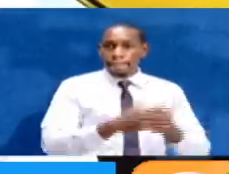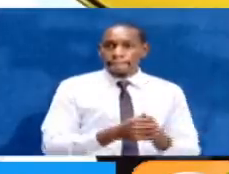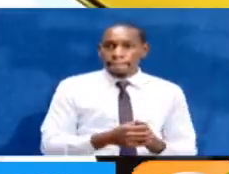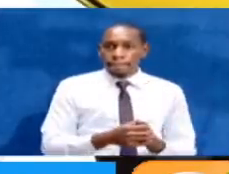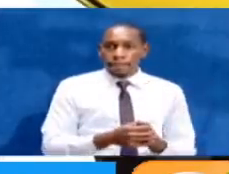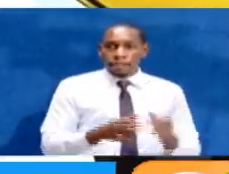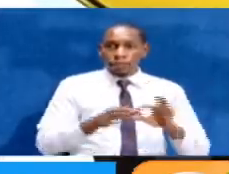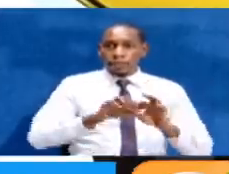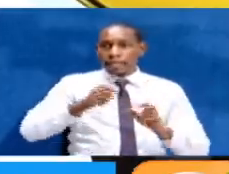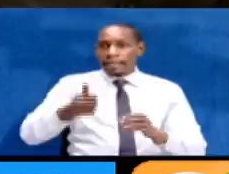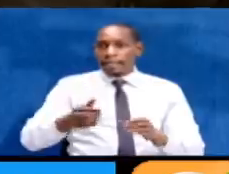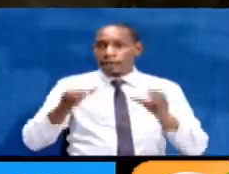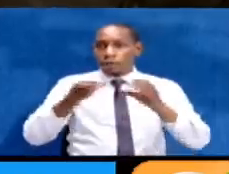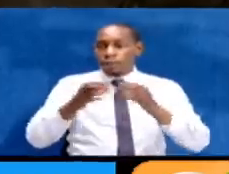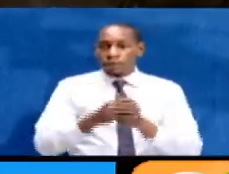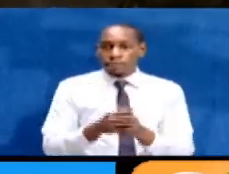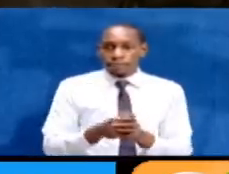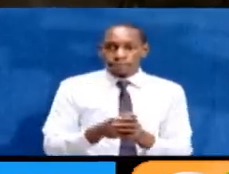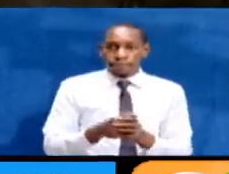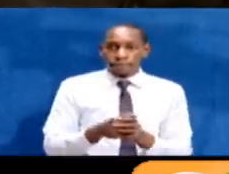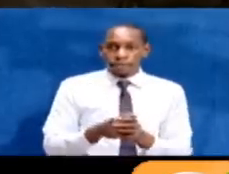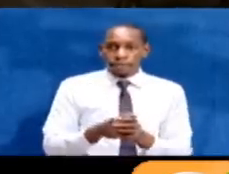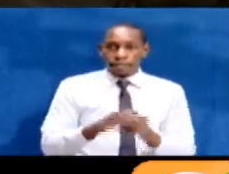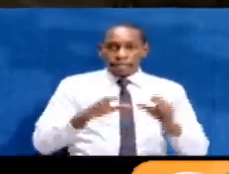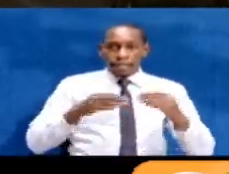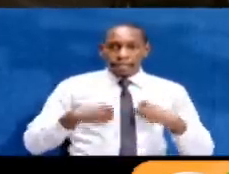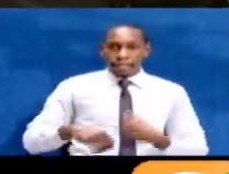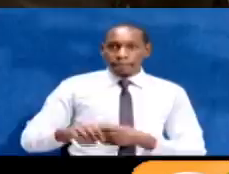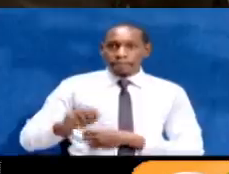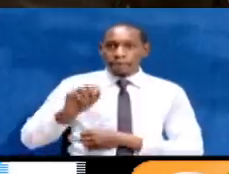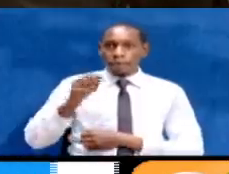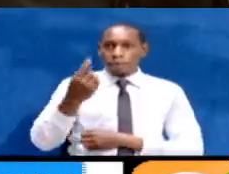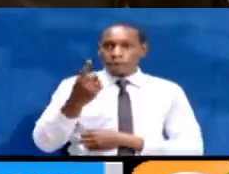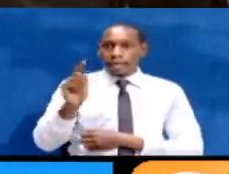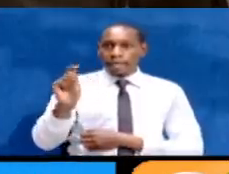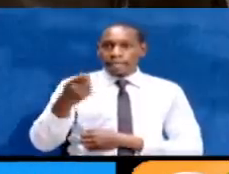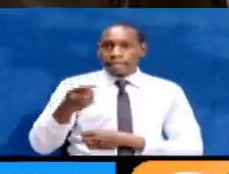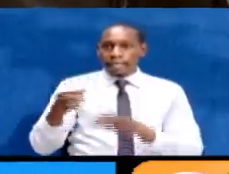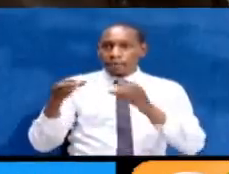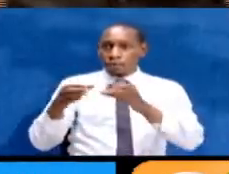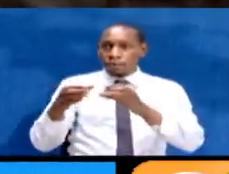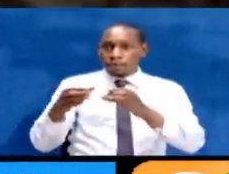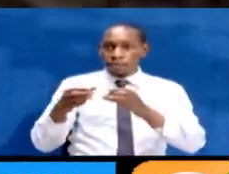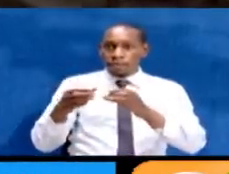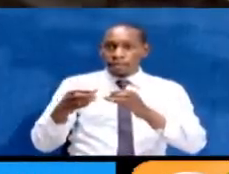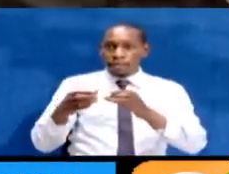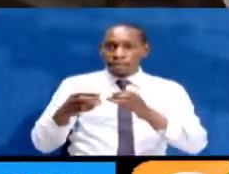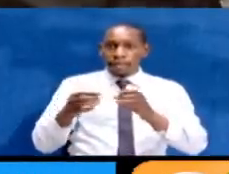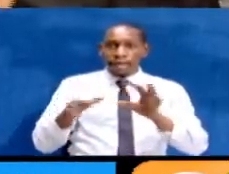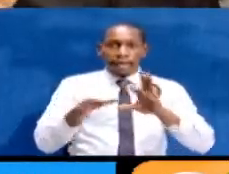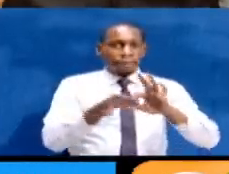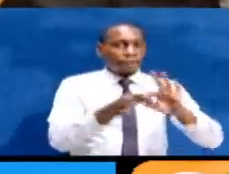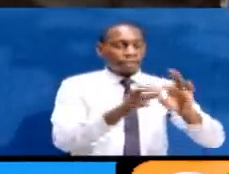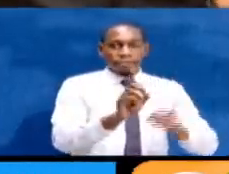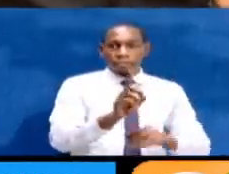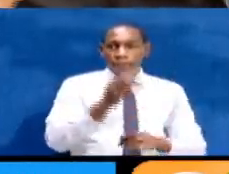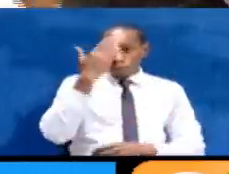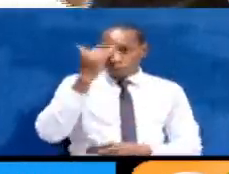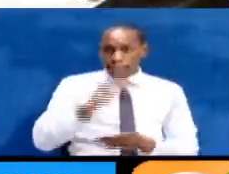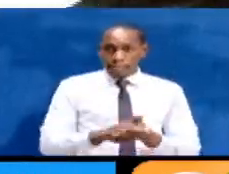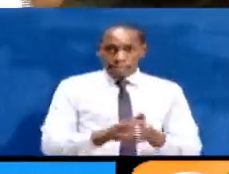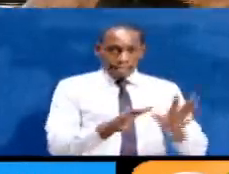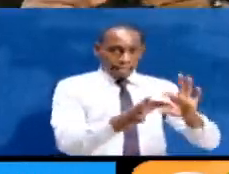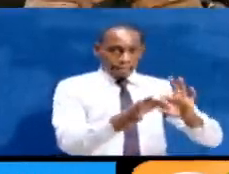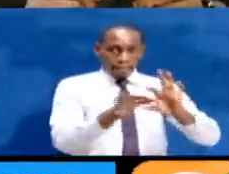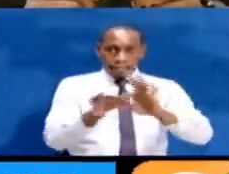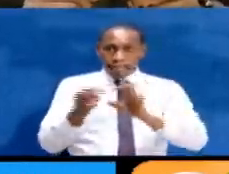join one party. Mm-hmm. Mm-hmm. Let one Kenya be a party and not an umbrella. Because these